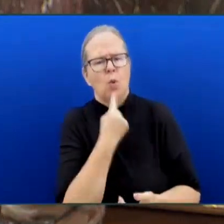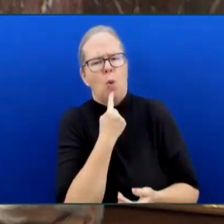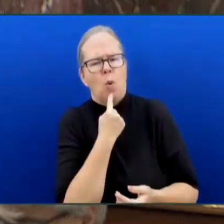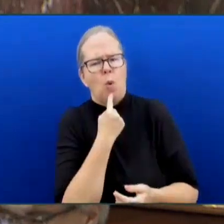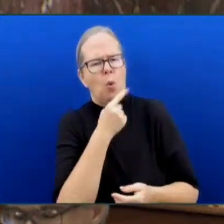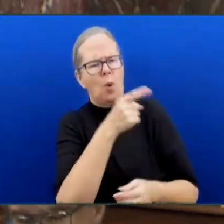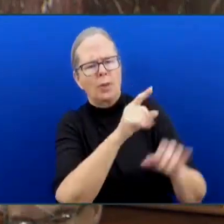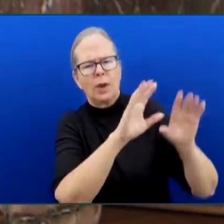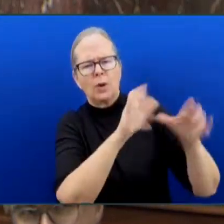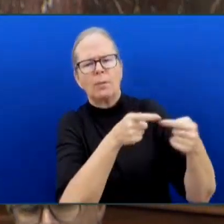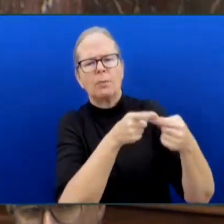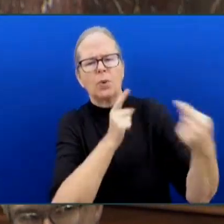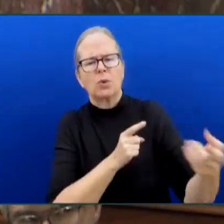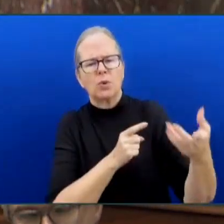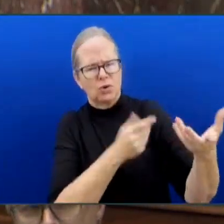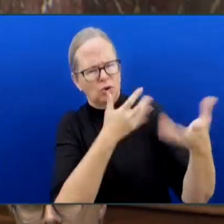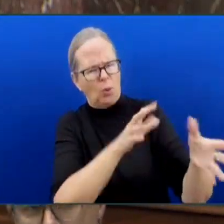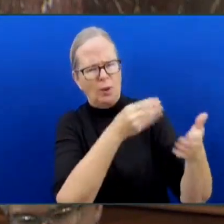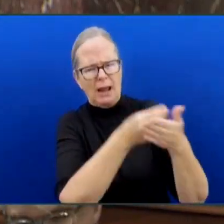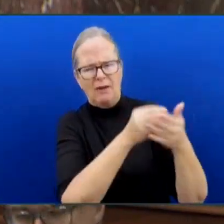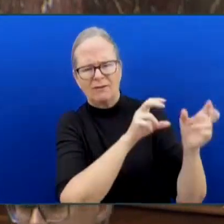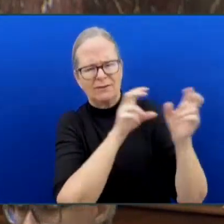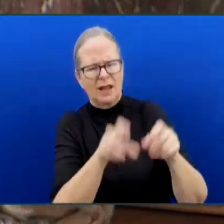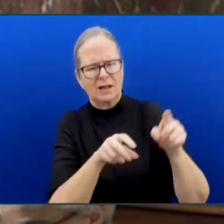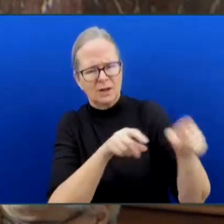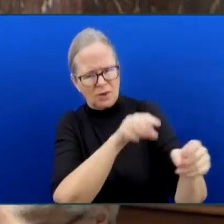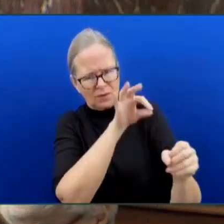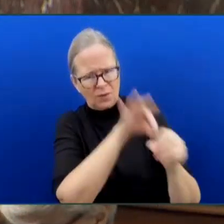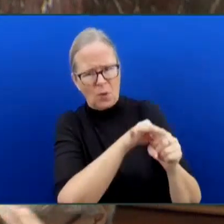stabilize the company to serve all of our coastal communities better.